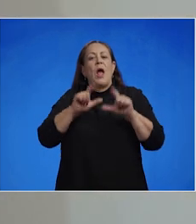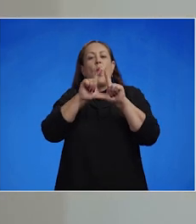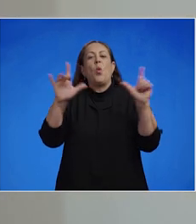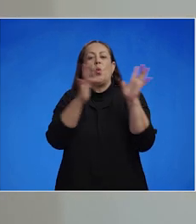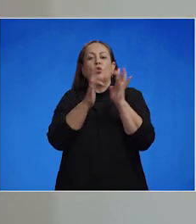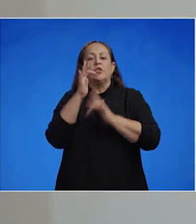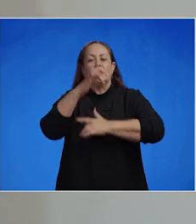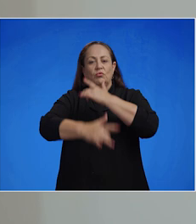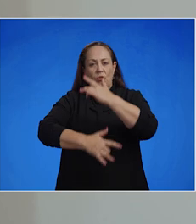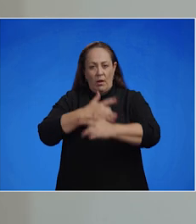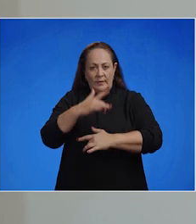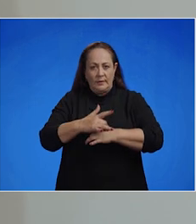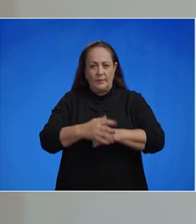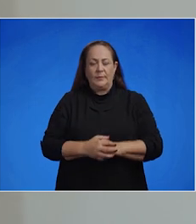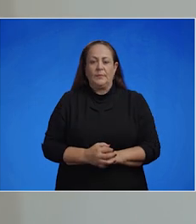Lord Jesus Christ.